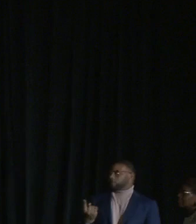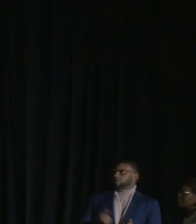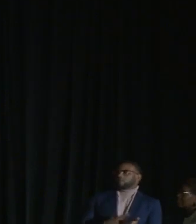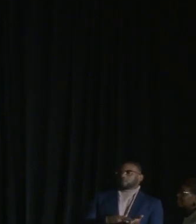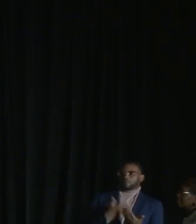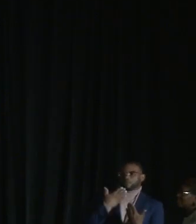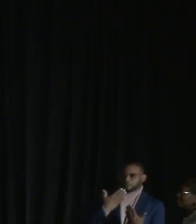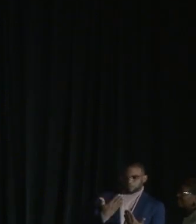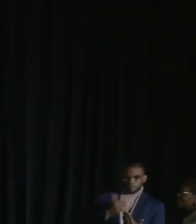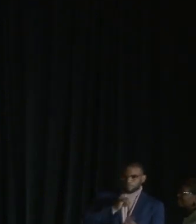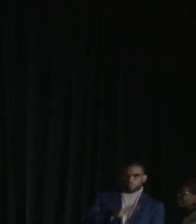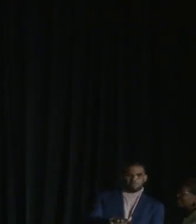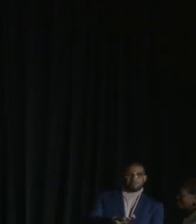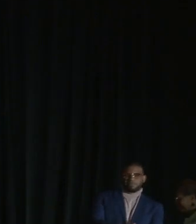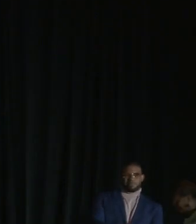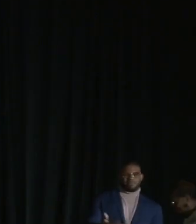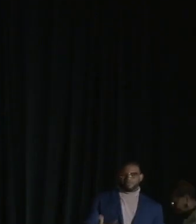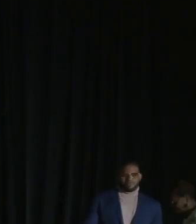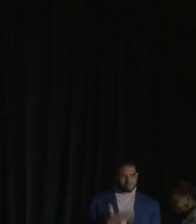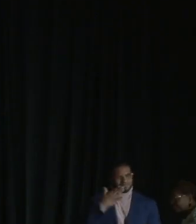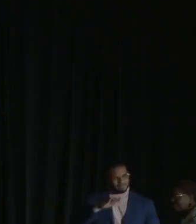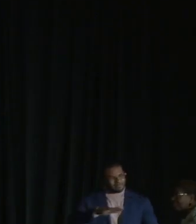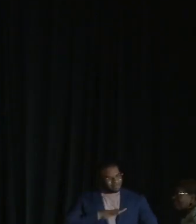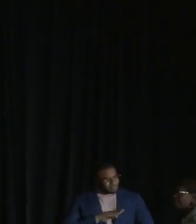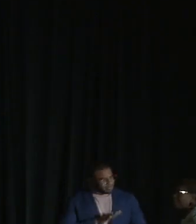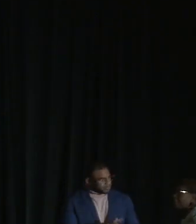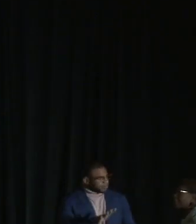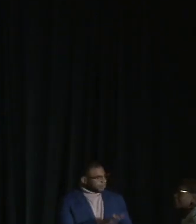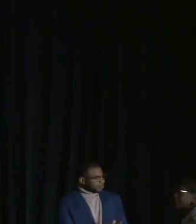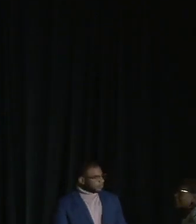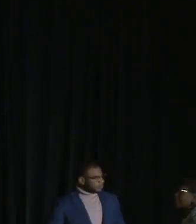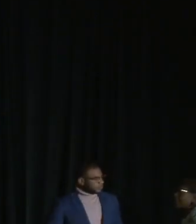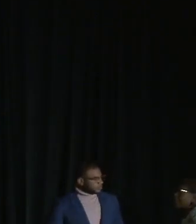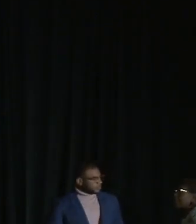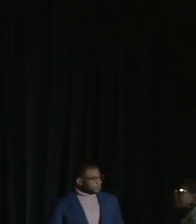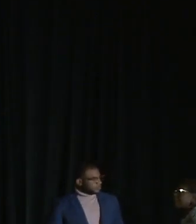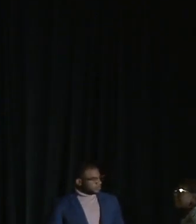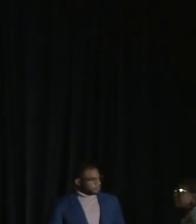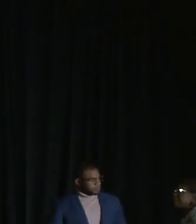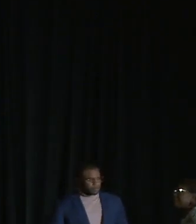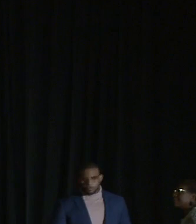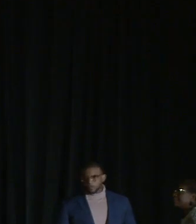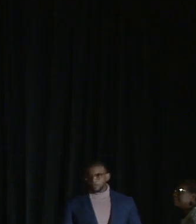sometimes thank you just doesn't seem strong enough.